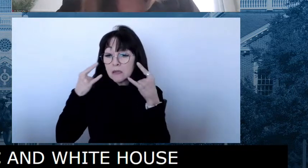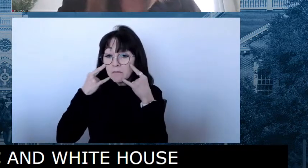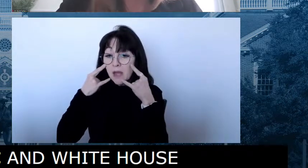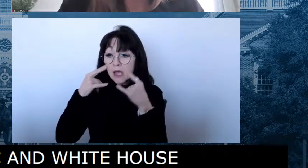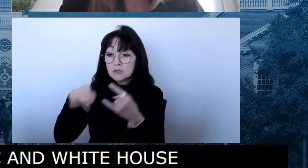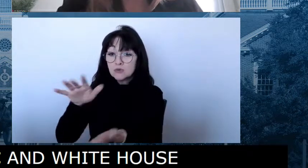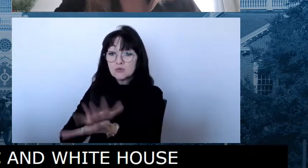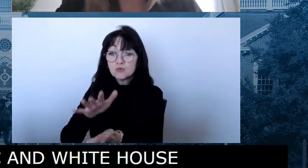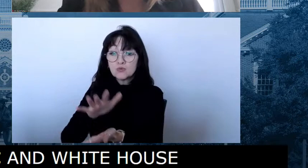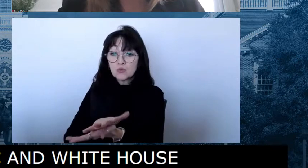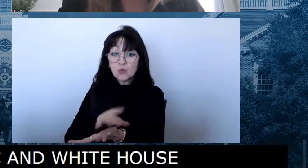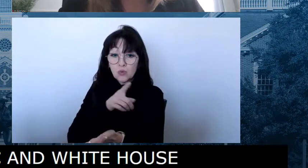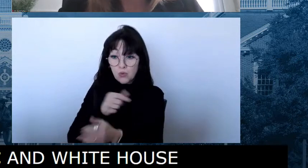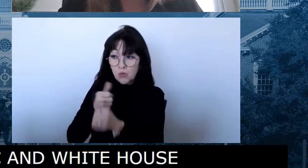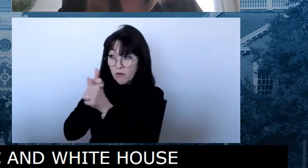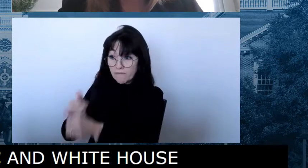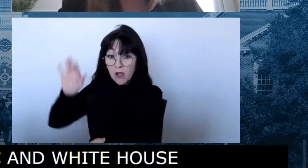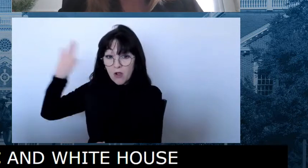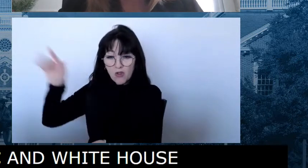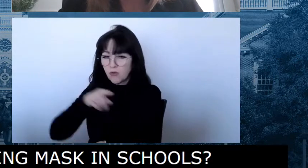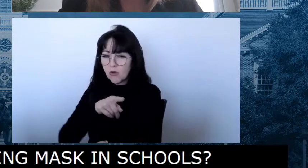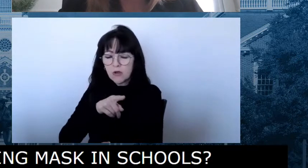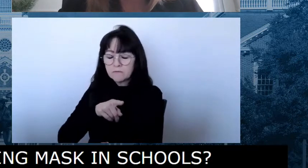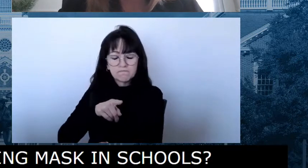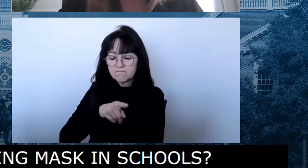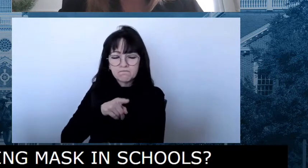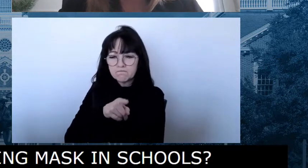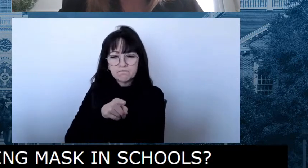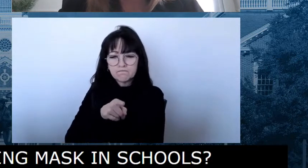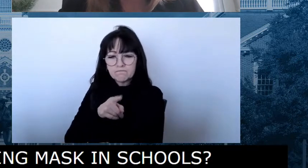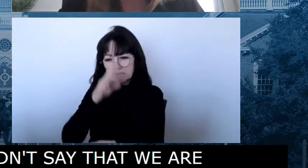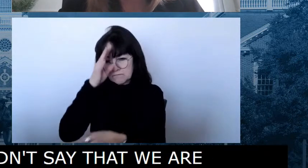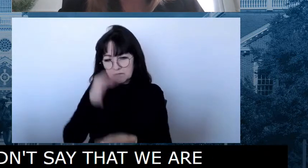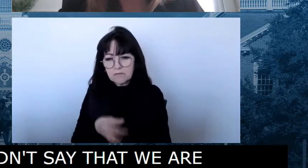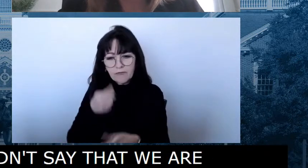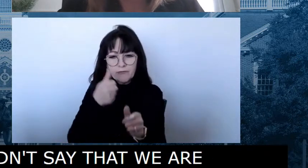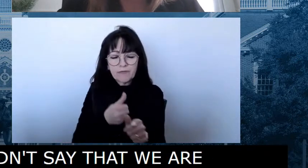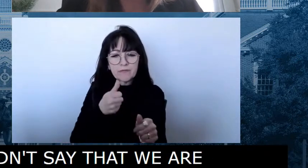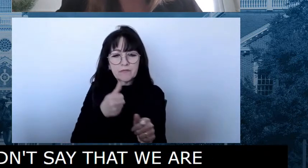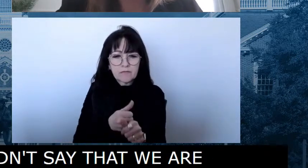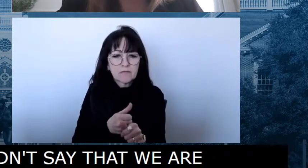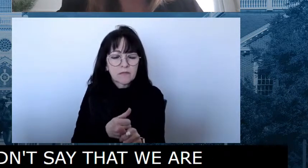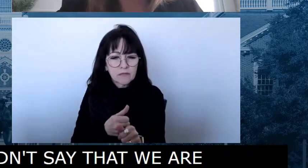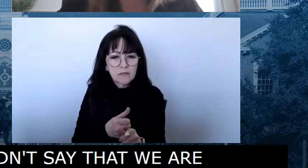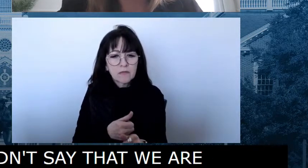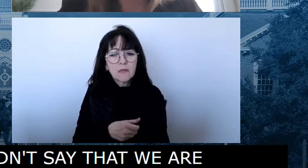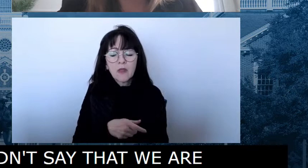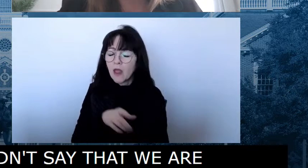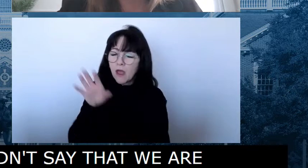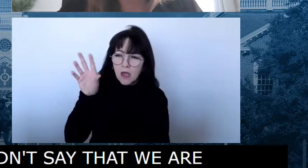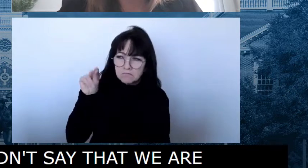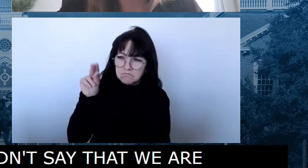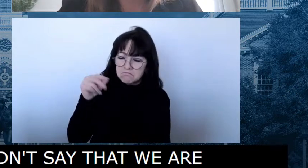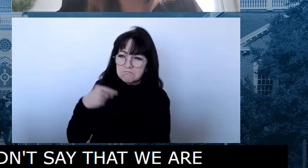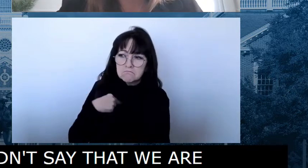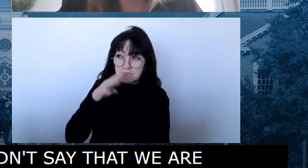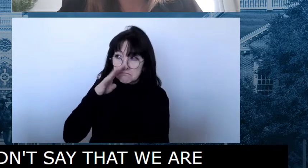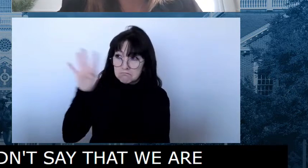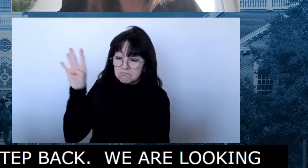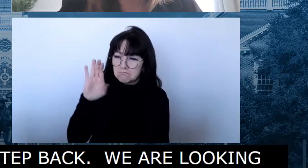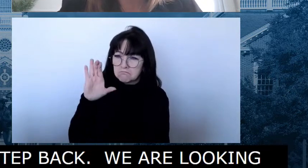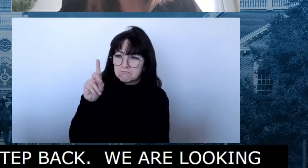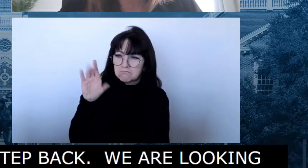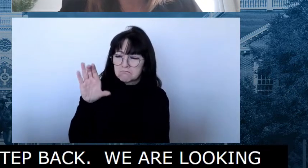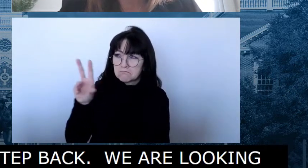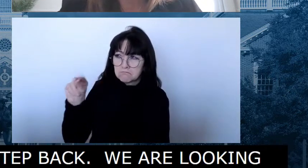like to take a step back. You know, we're looking at the whole picture and the trajectory of this and where we are. We've